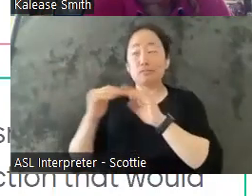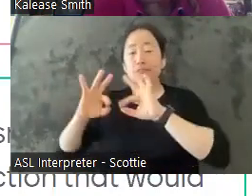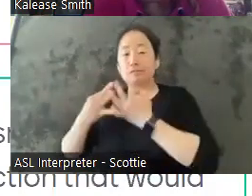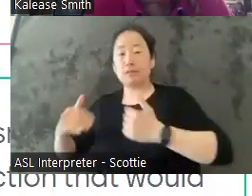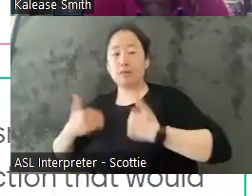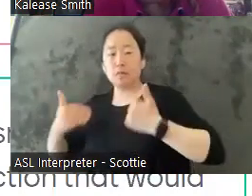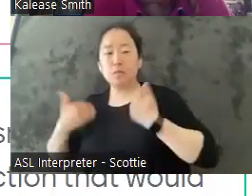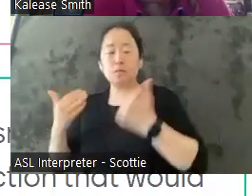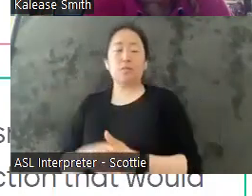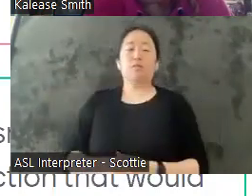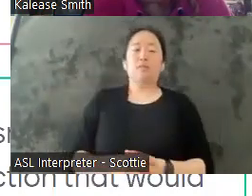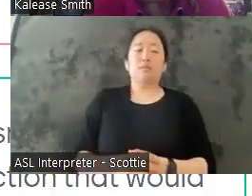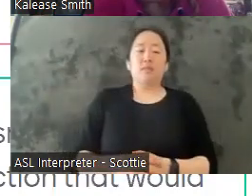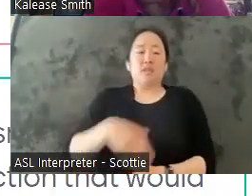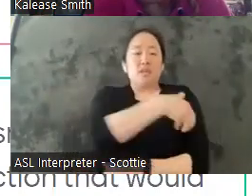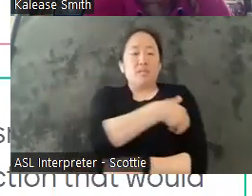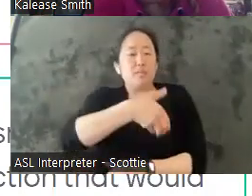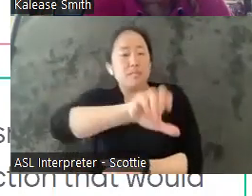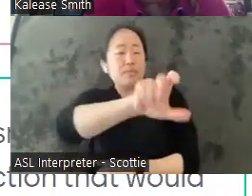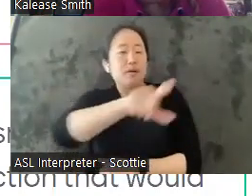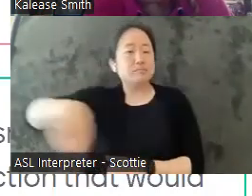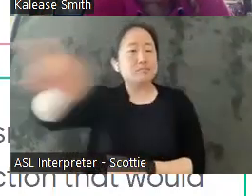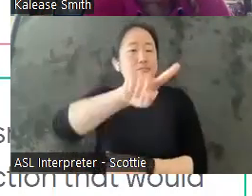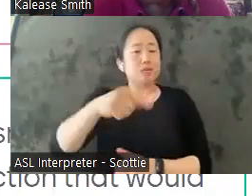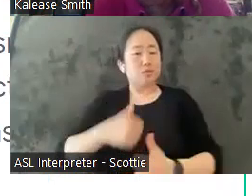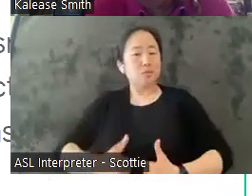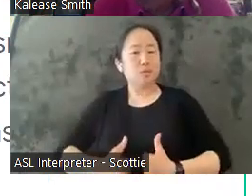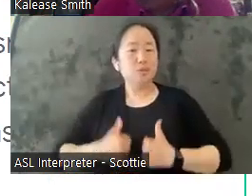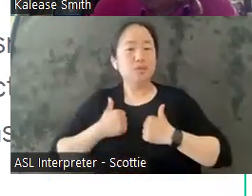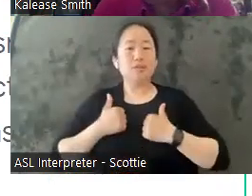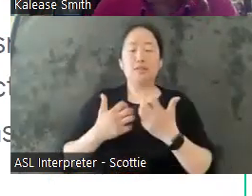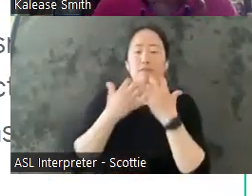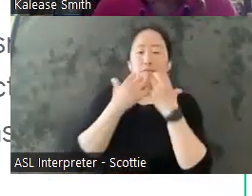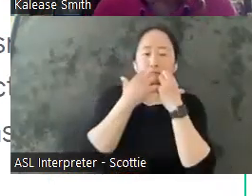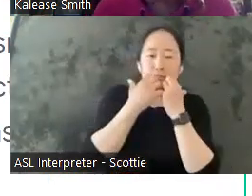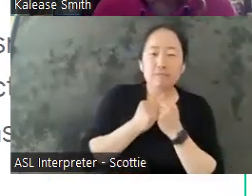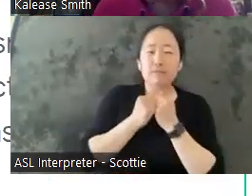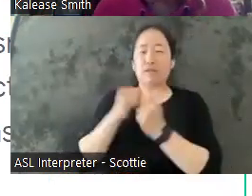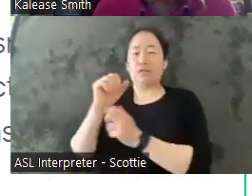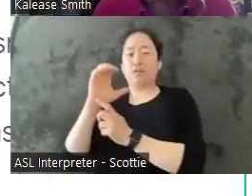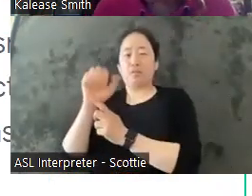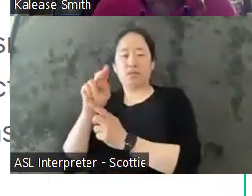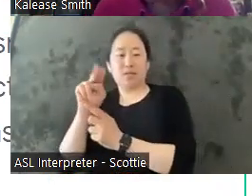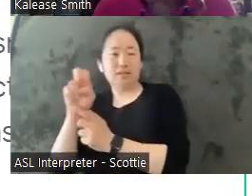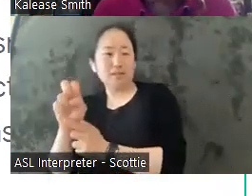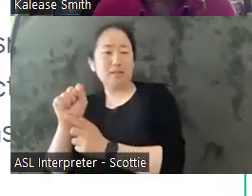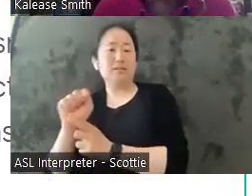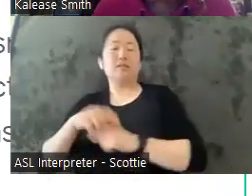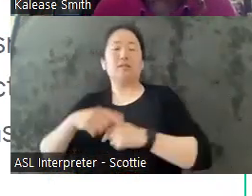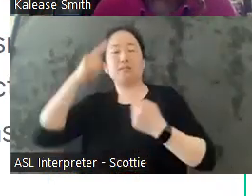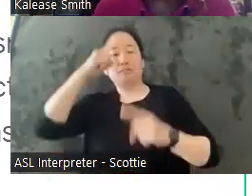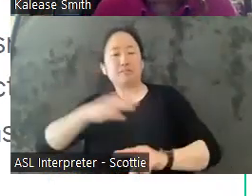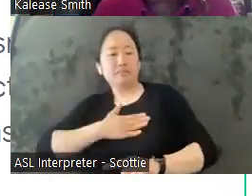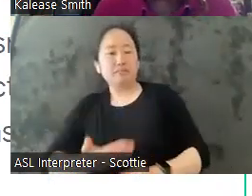others, naming when I feel disrespected and offering an alternative action that would be more rooted in consent